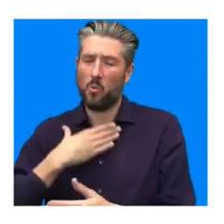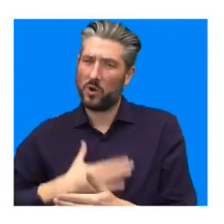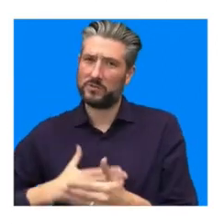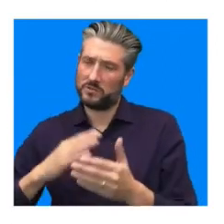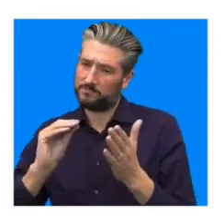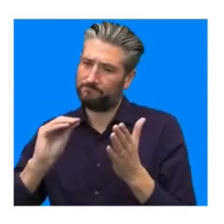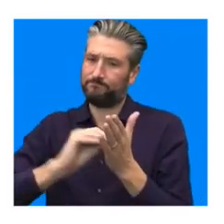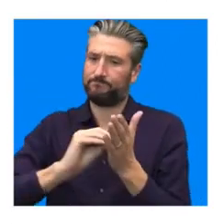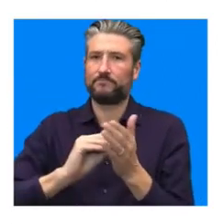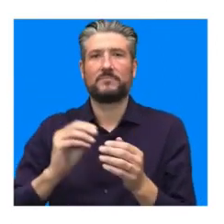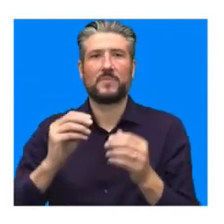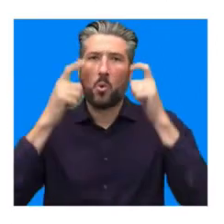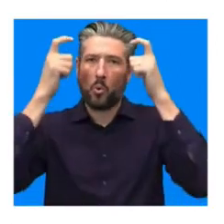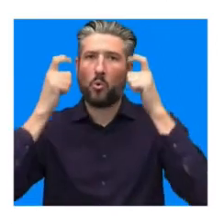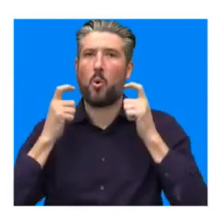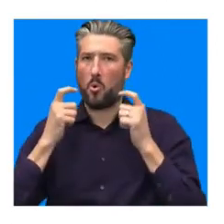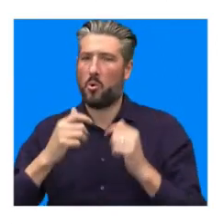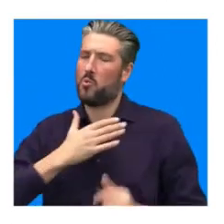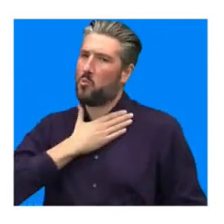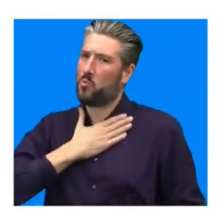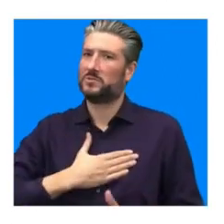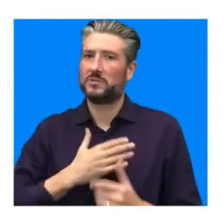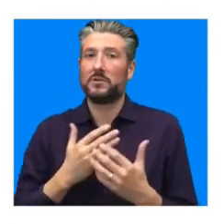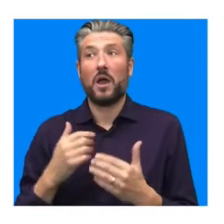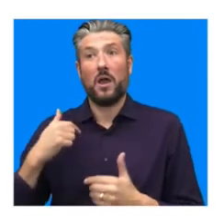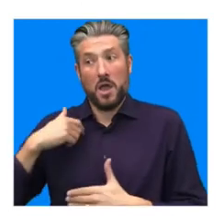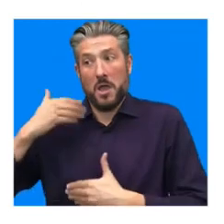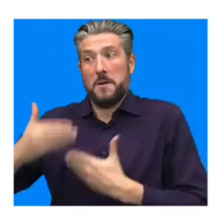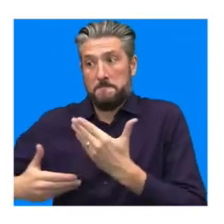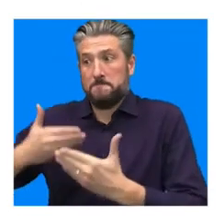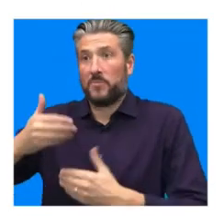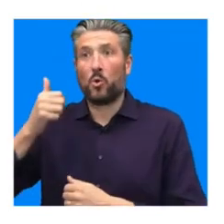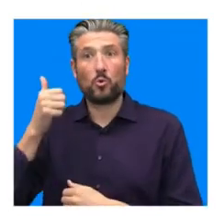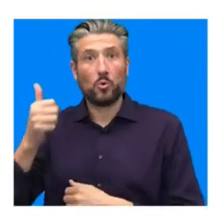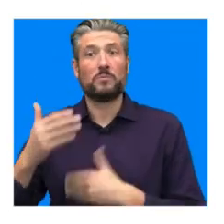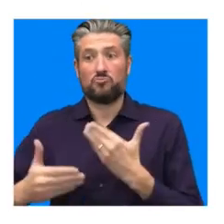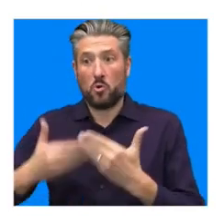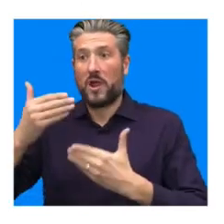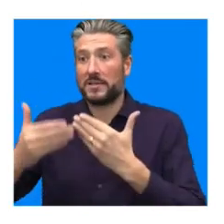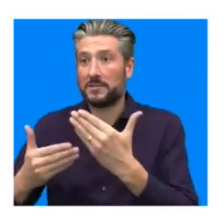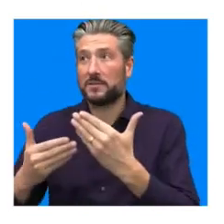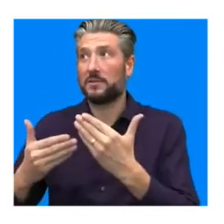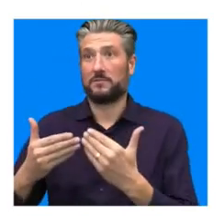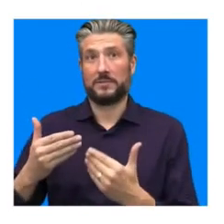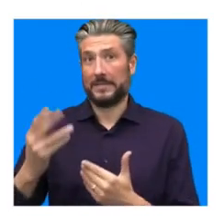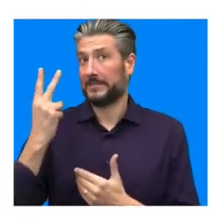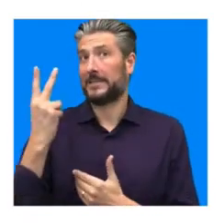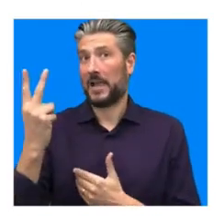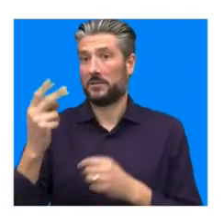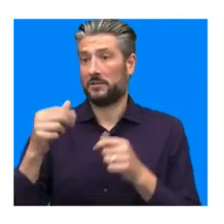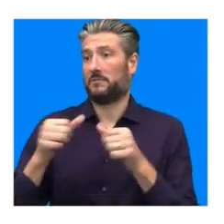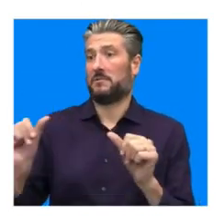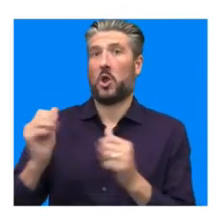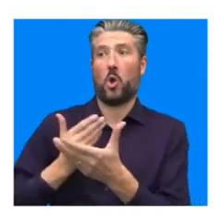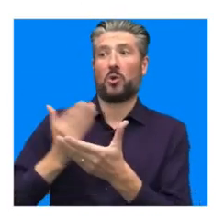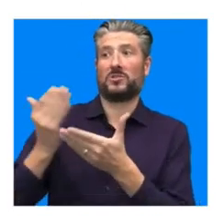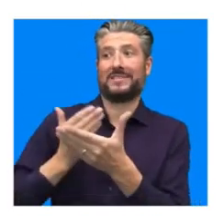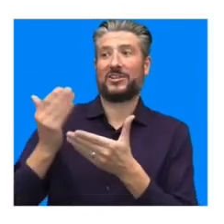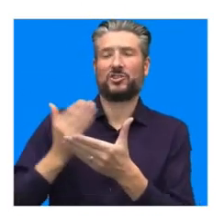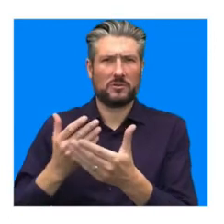far along that track. We've just got our second consultation responses, and we're going